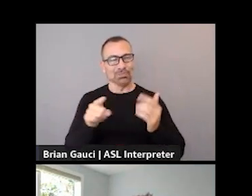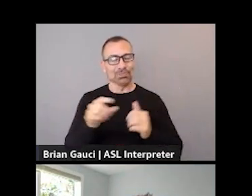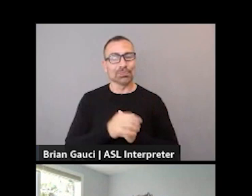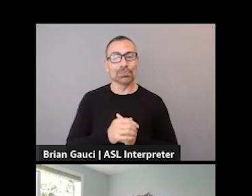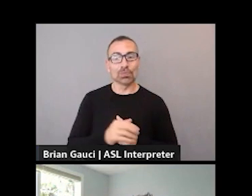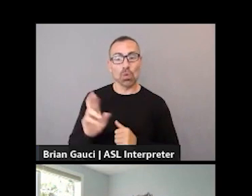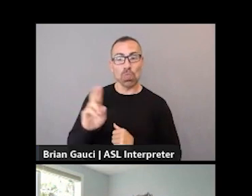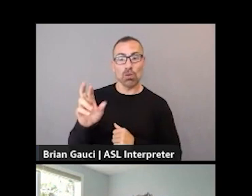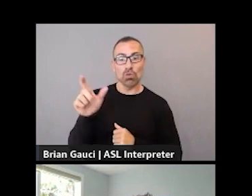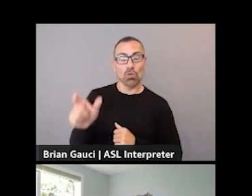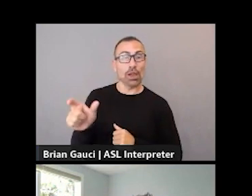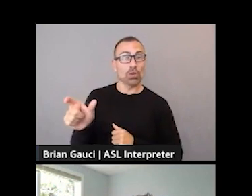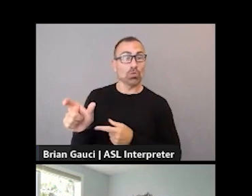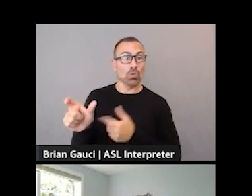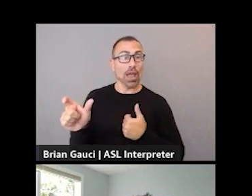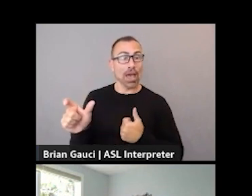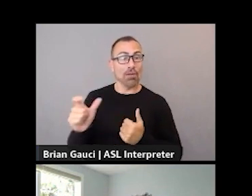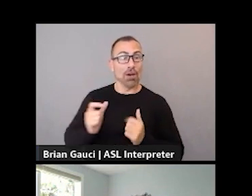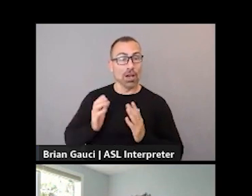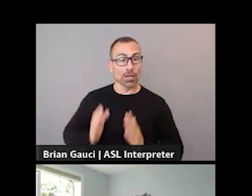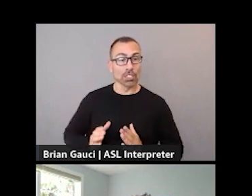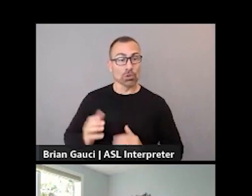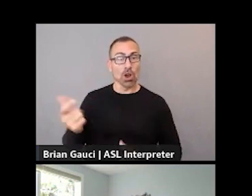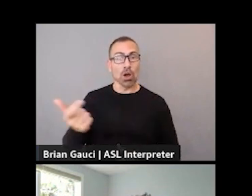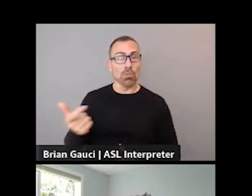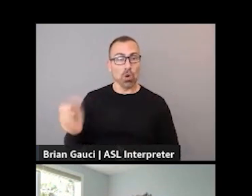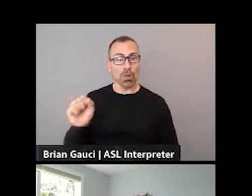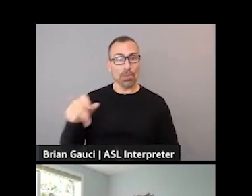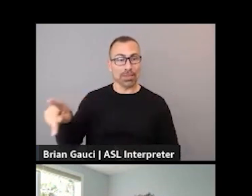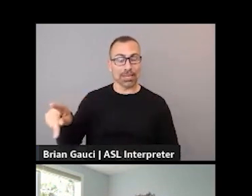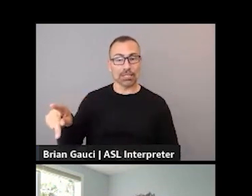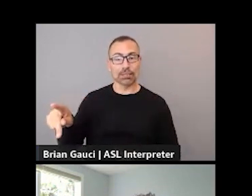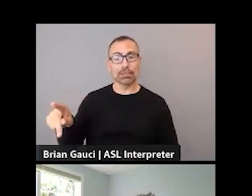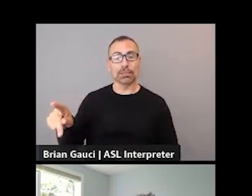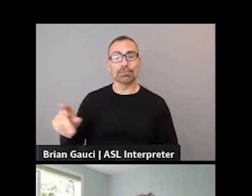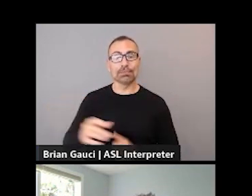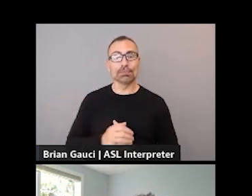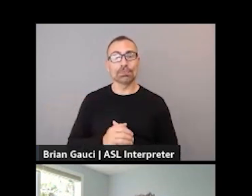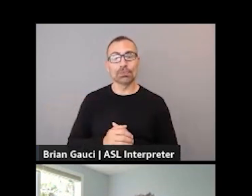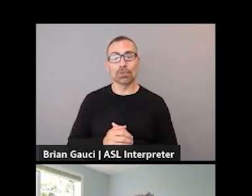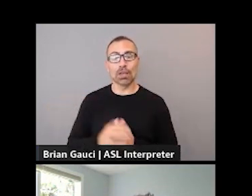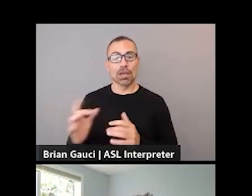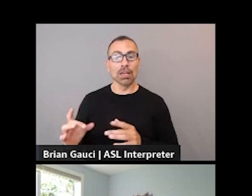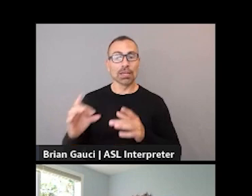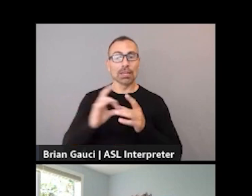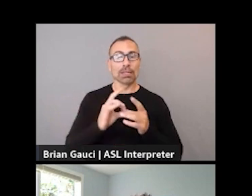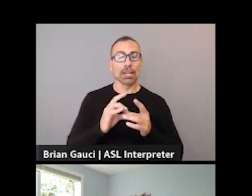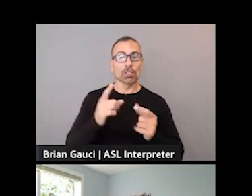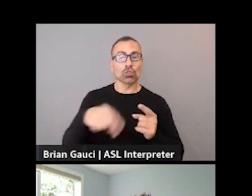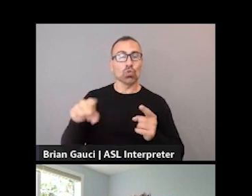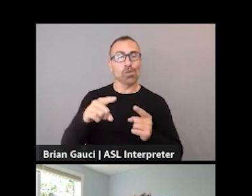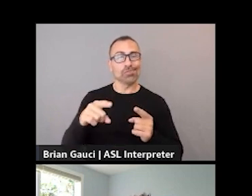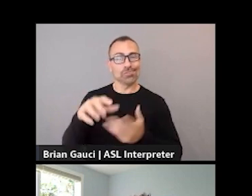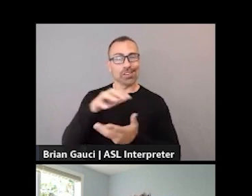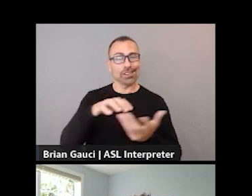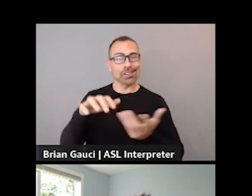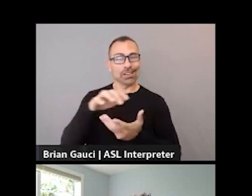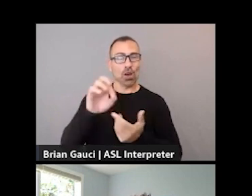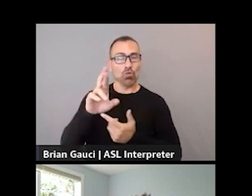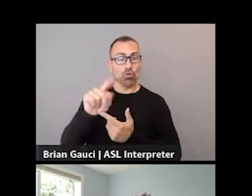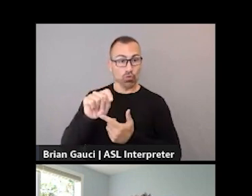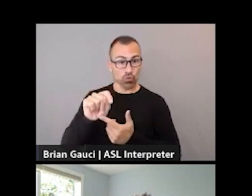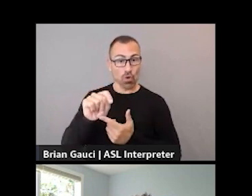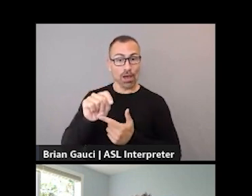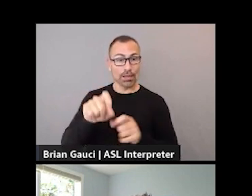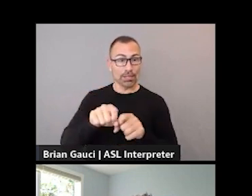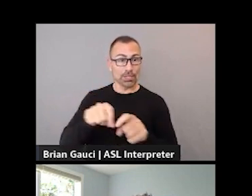side, of course, is your customer, your mobile application. The mobile application connects up to a CloudFront distribution. That CloudFront